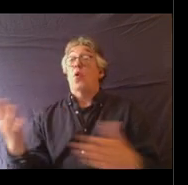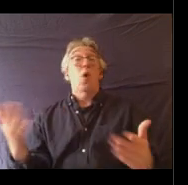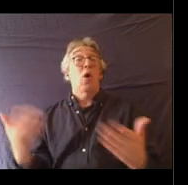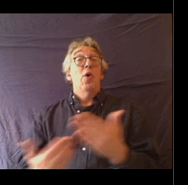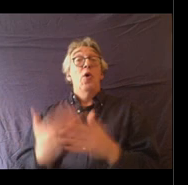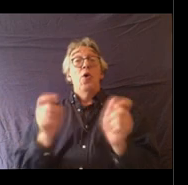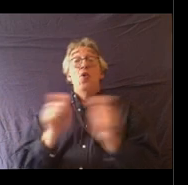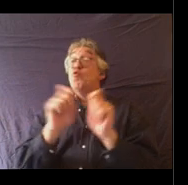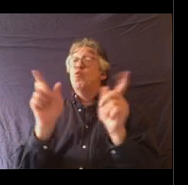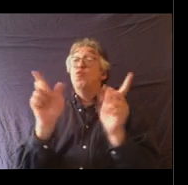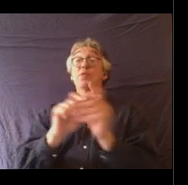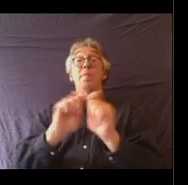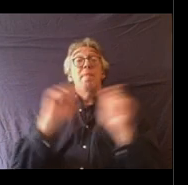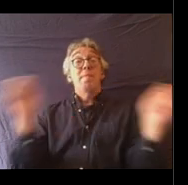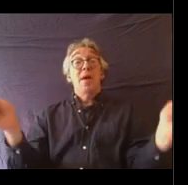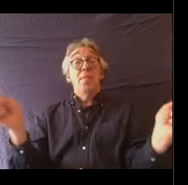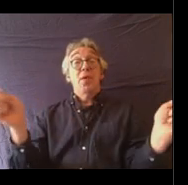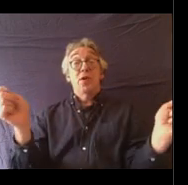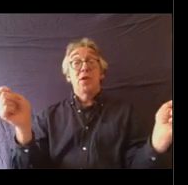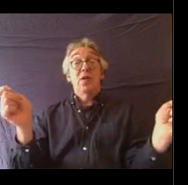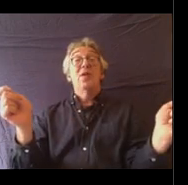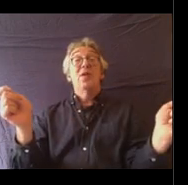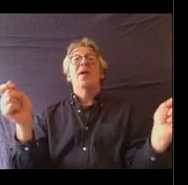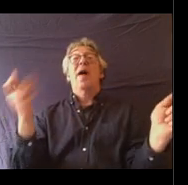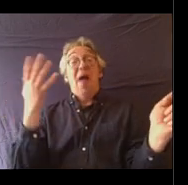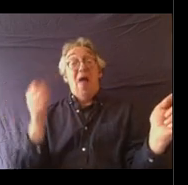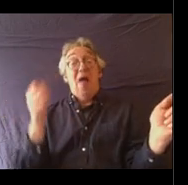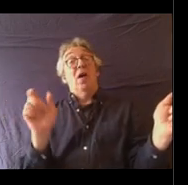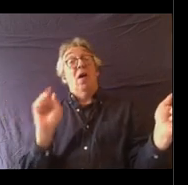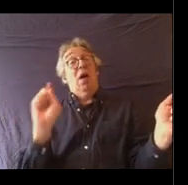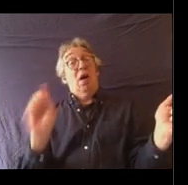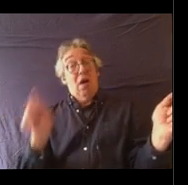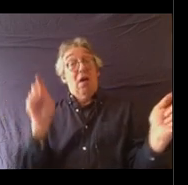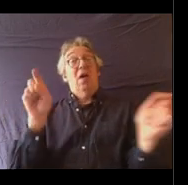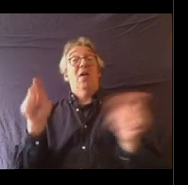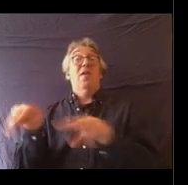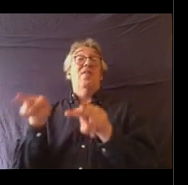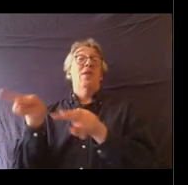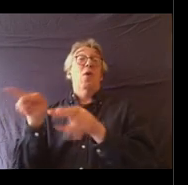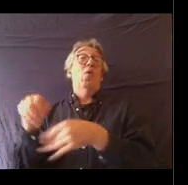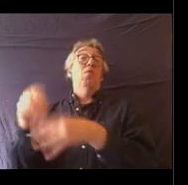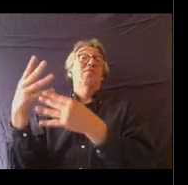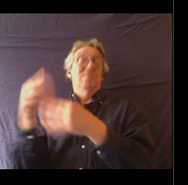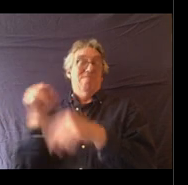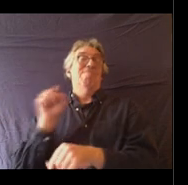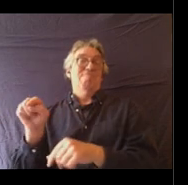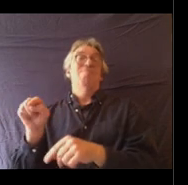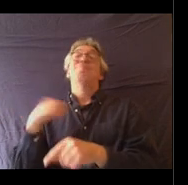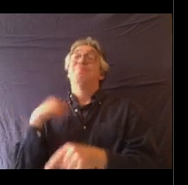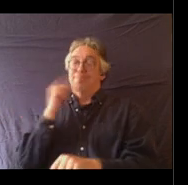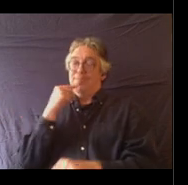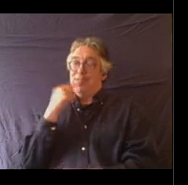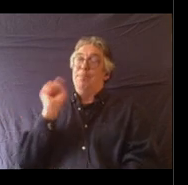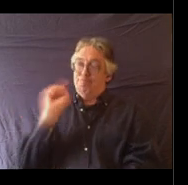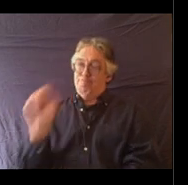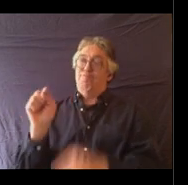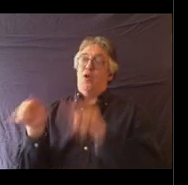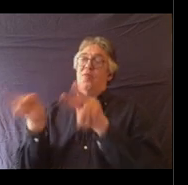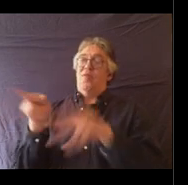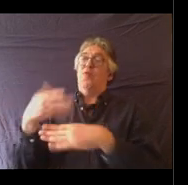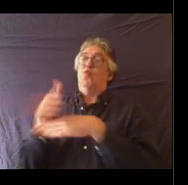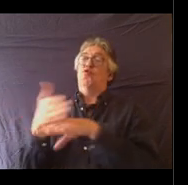a dissociable section on videos. This could also be considered a video sharing platform. So we really have to also look